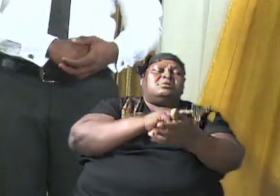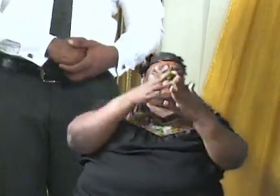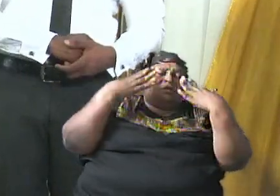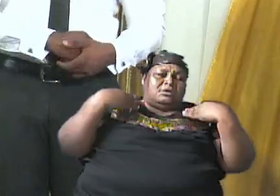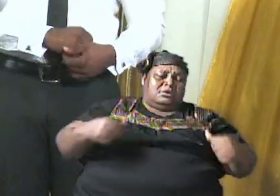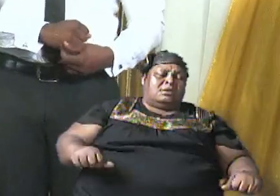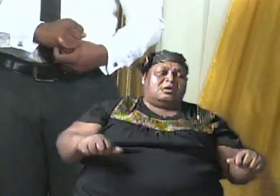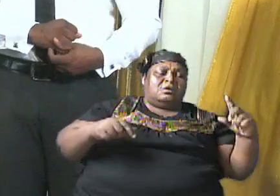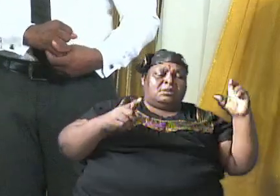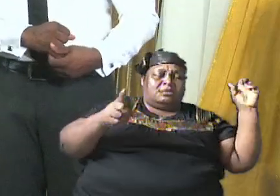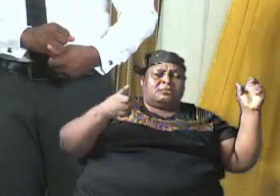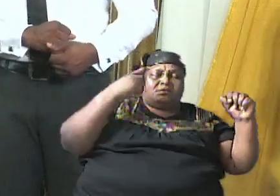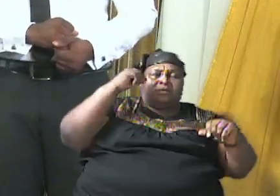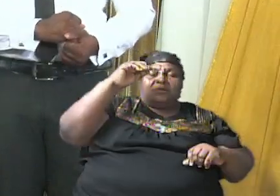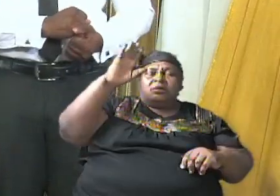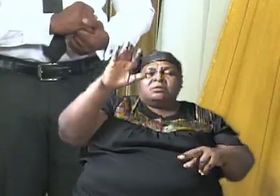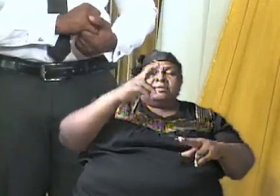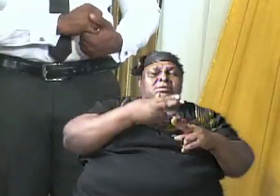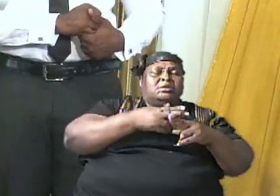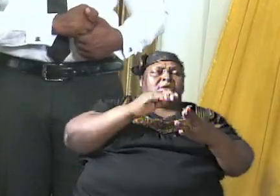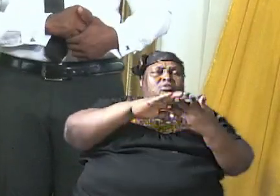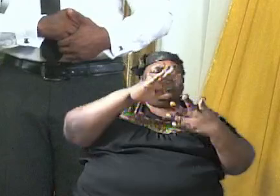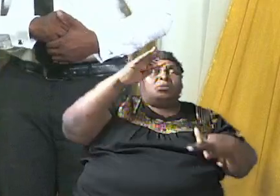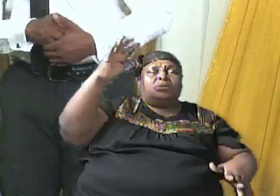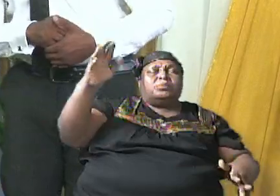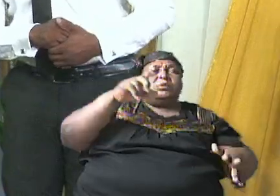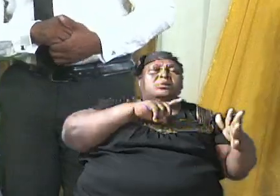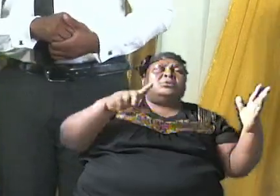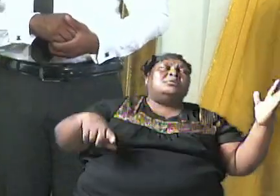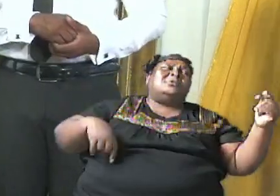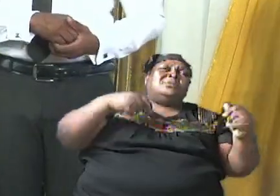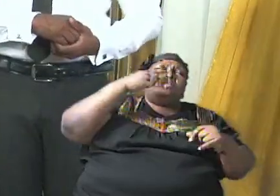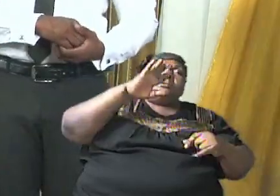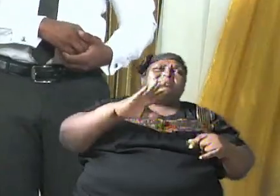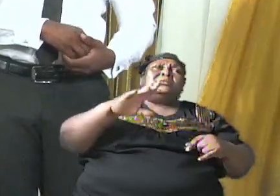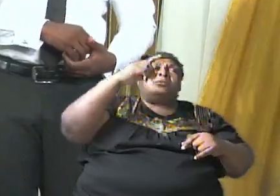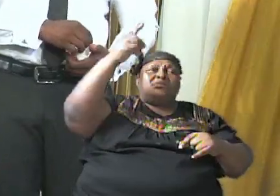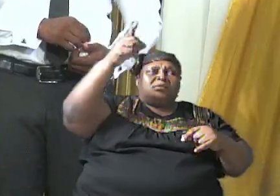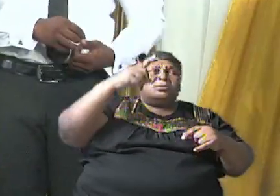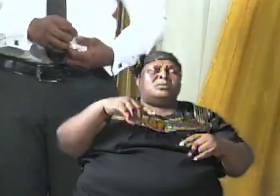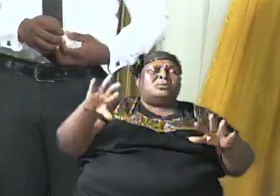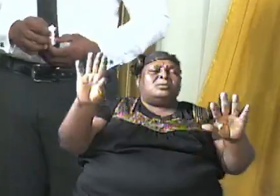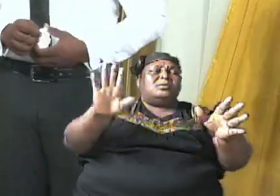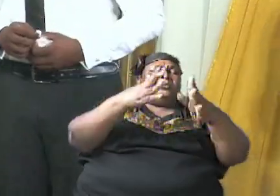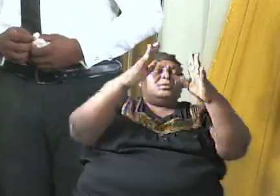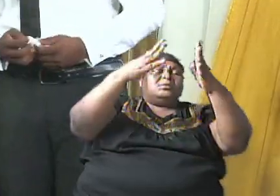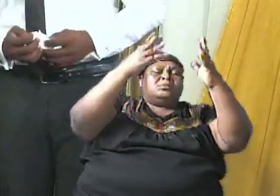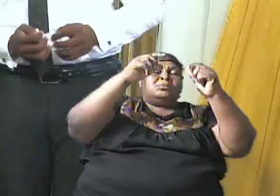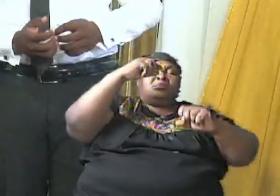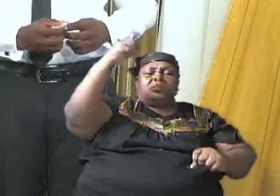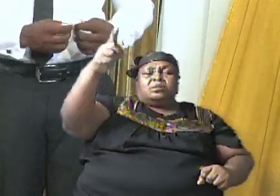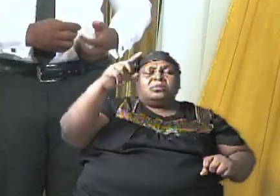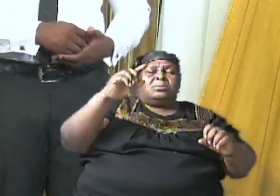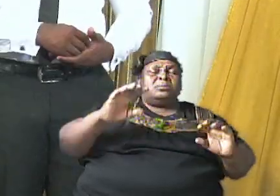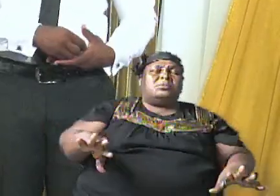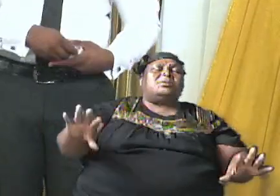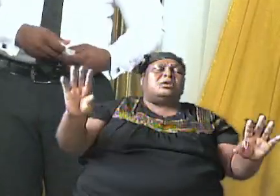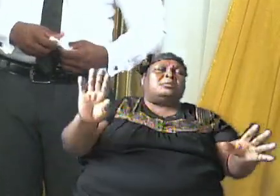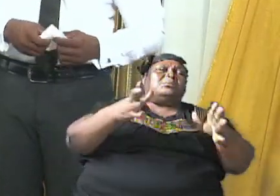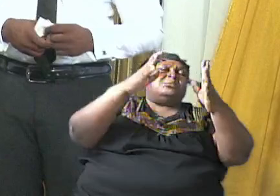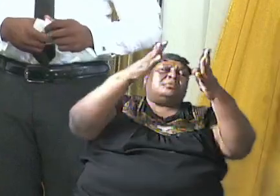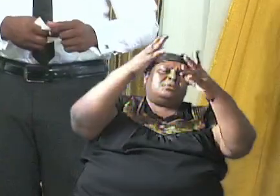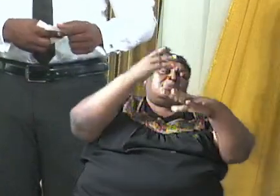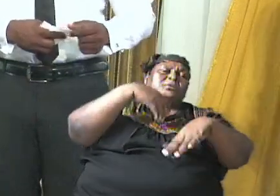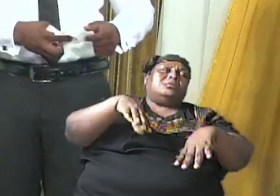God, for your name, for your glory. Lord God Almighty, so that you can be praised. That you can be praised